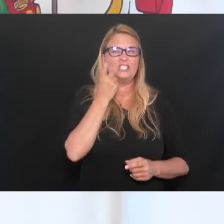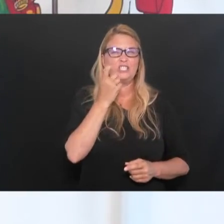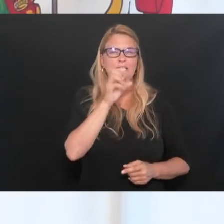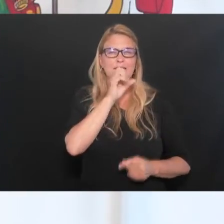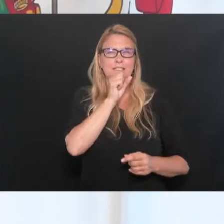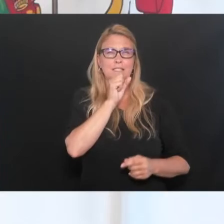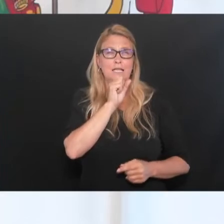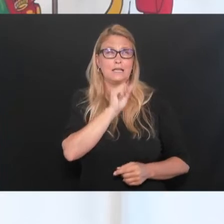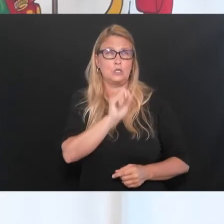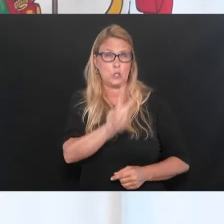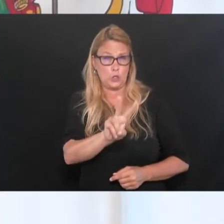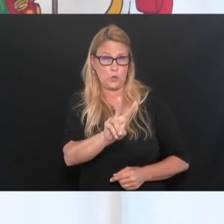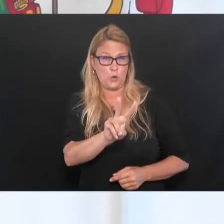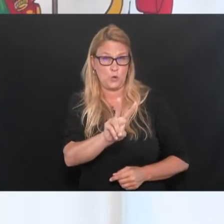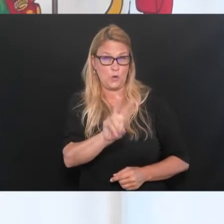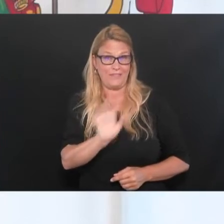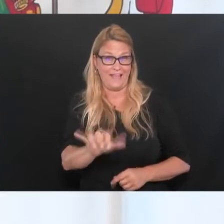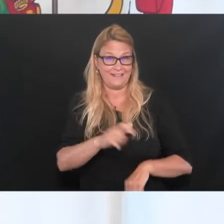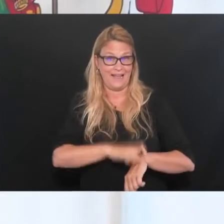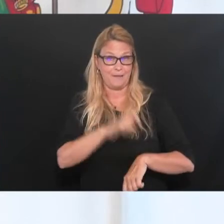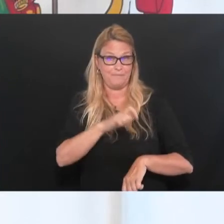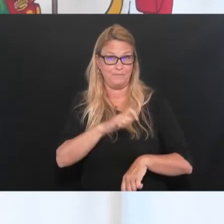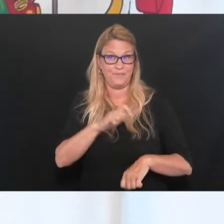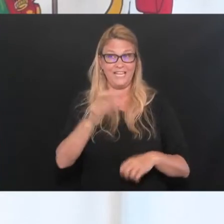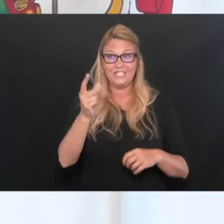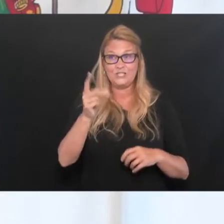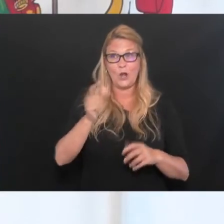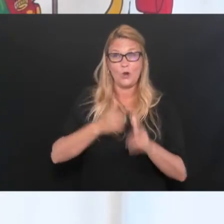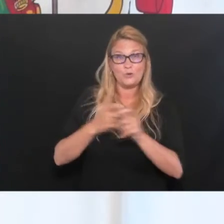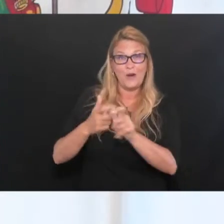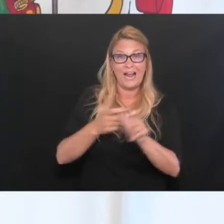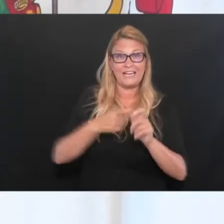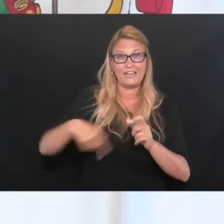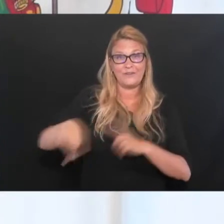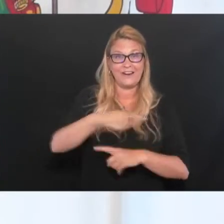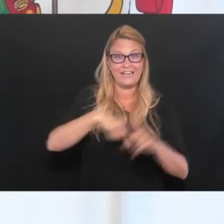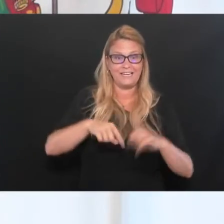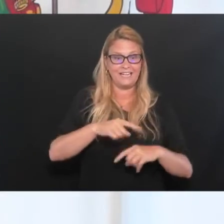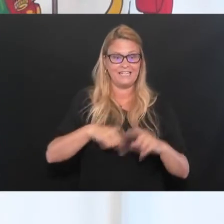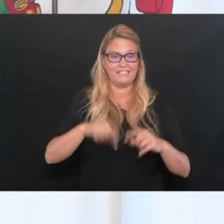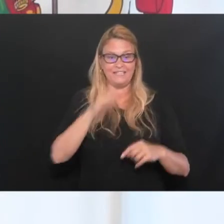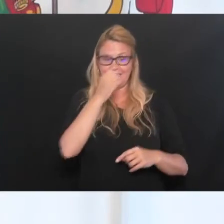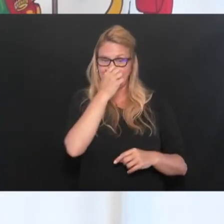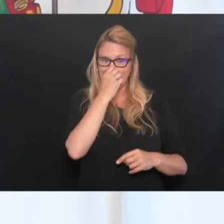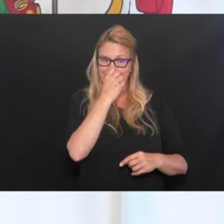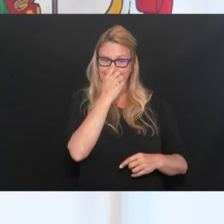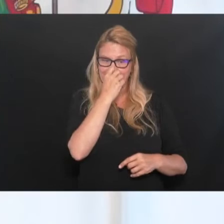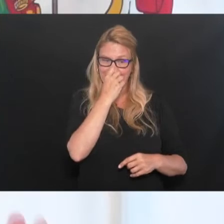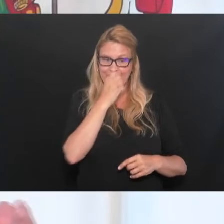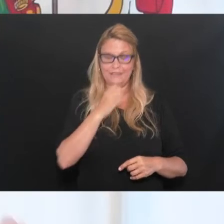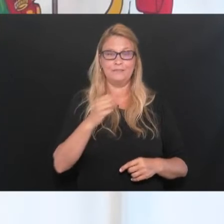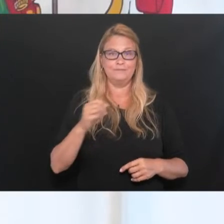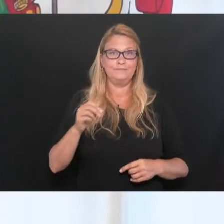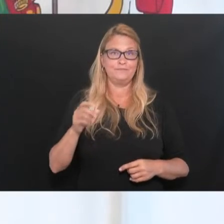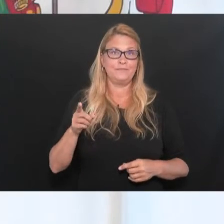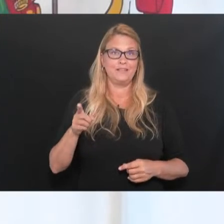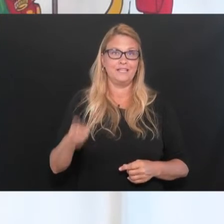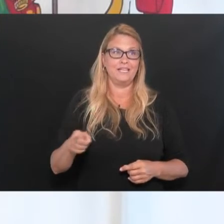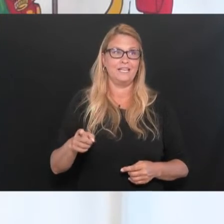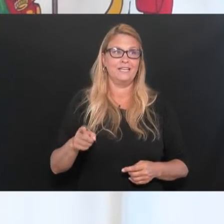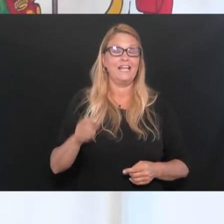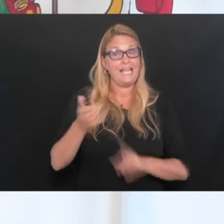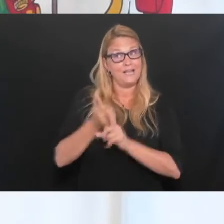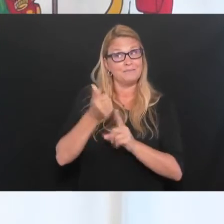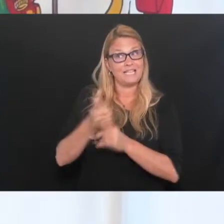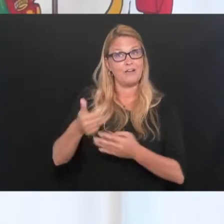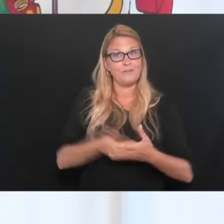years old. And so the little puppy's running around and everything, and he kept walking around saying, now he's just a little baby himself,